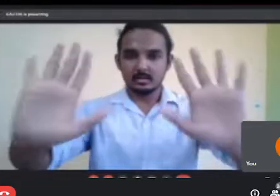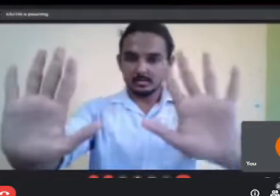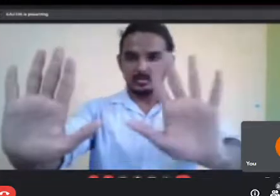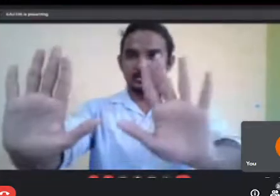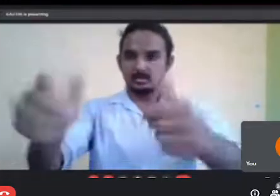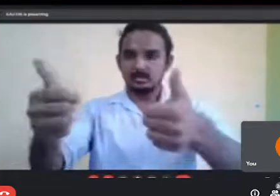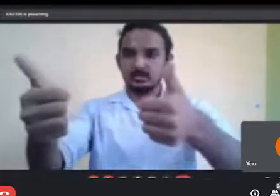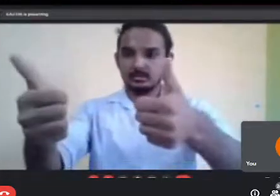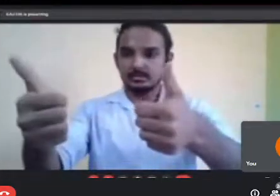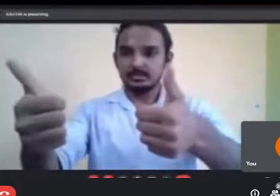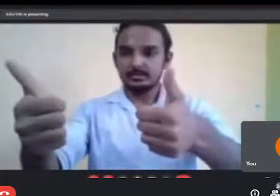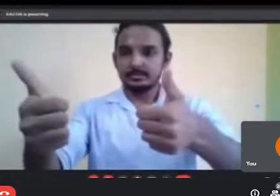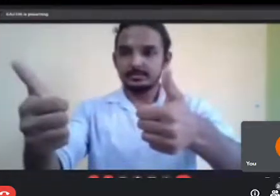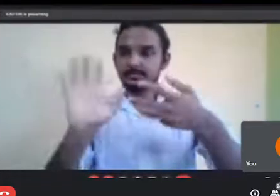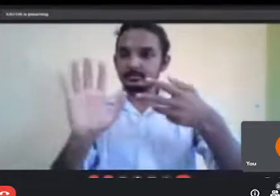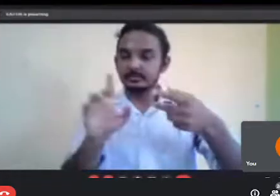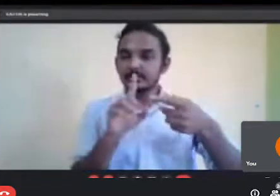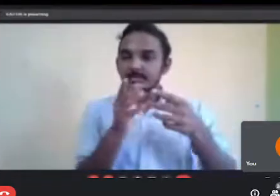Yes, that's the one.